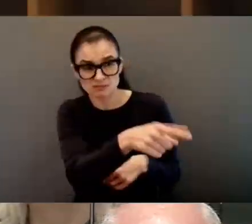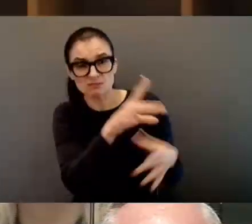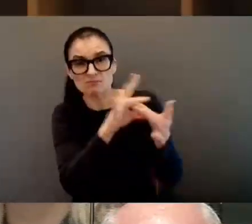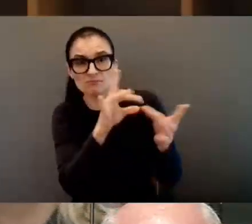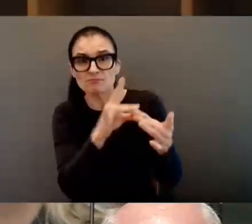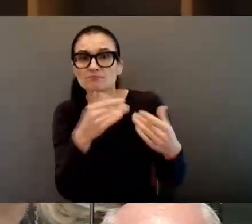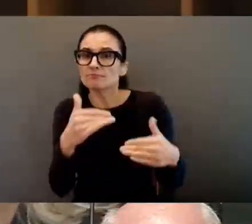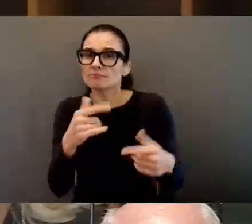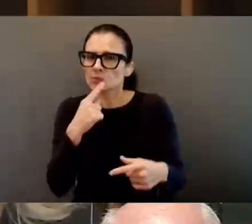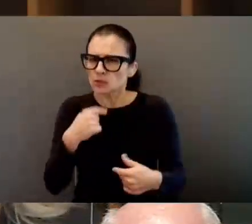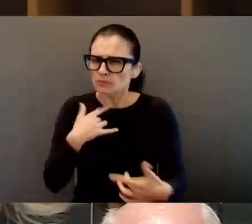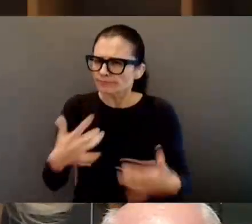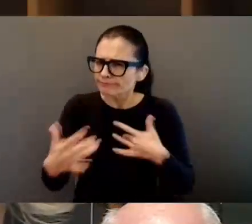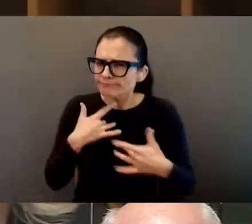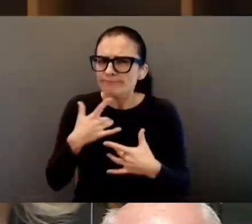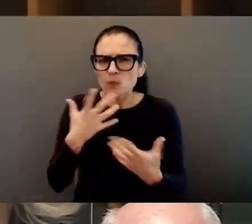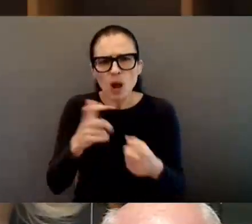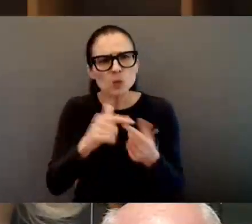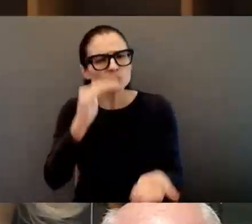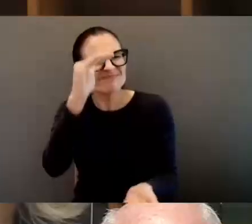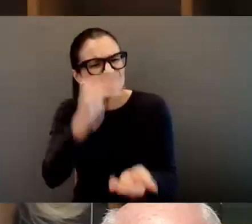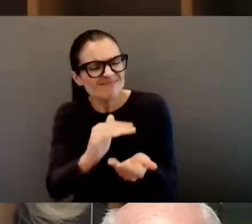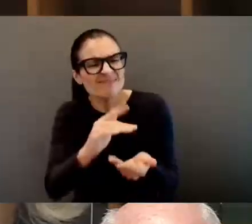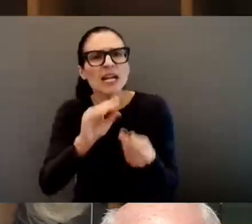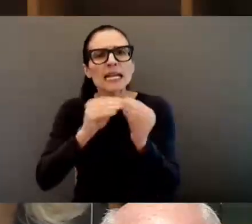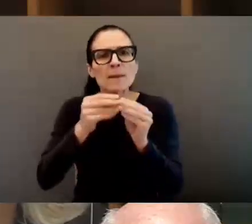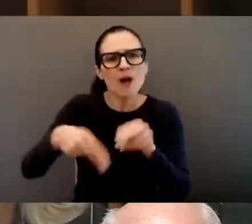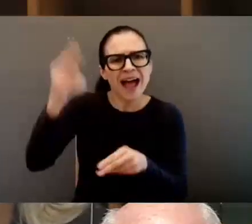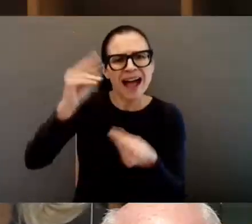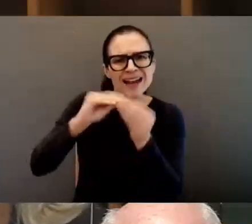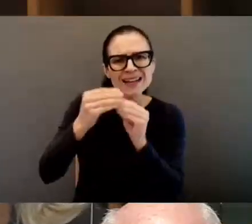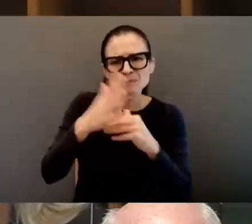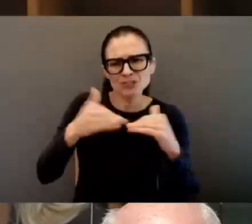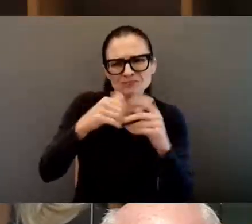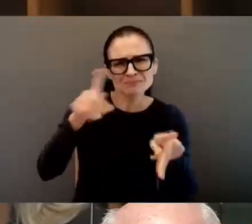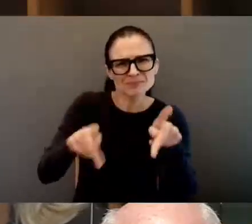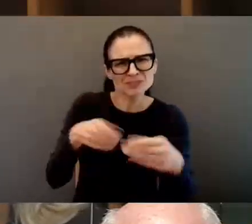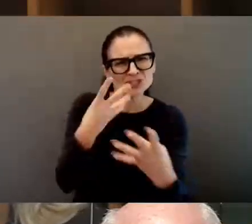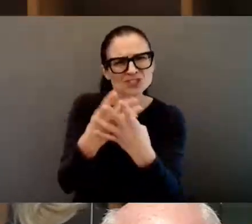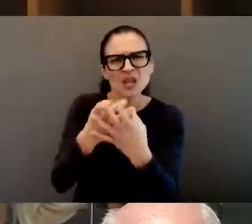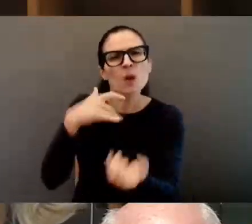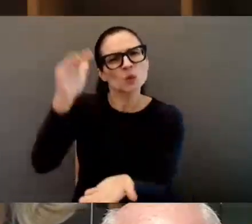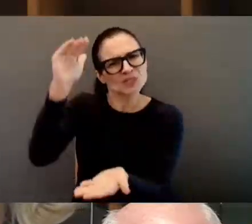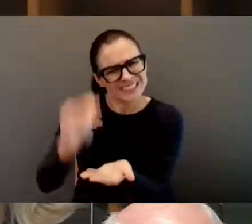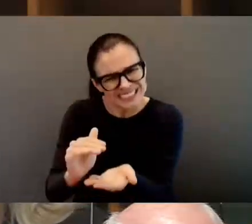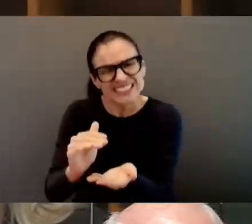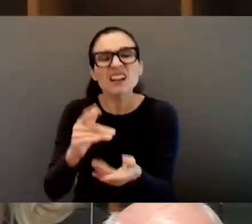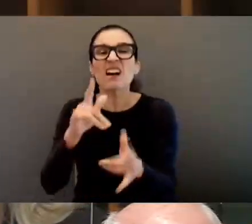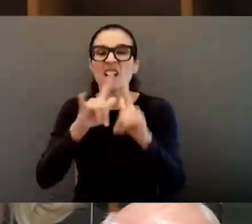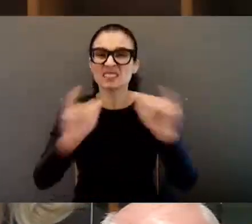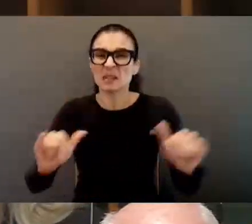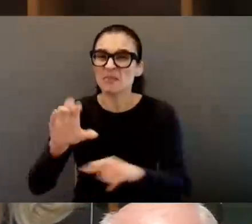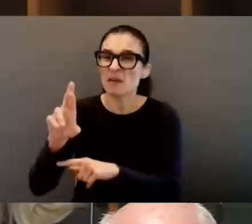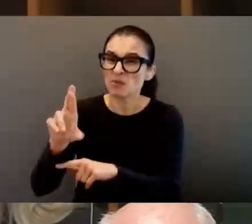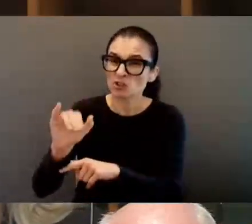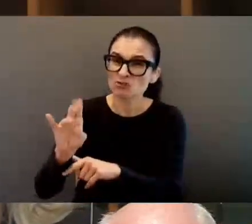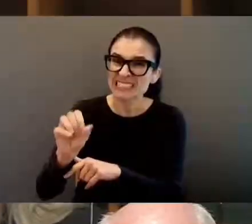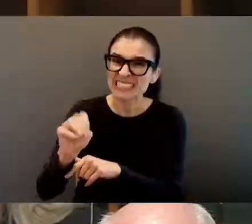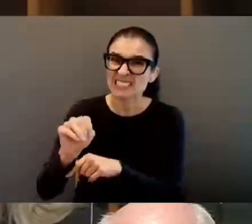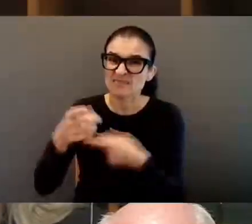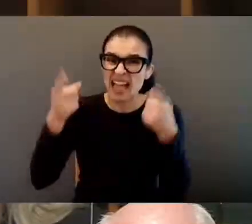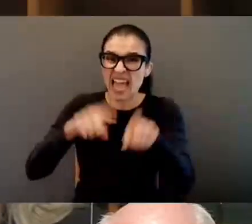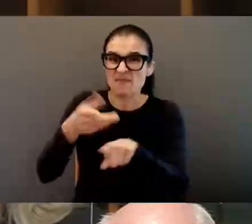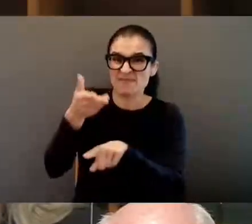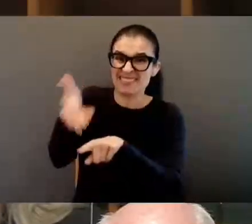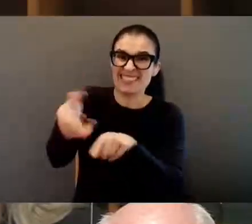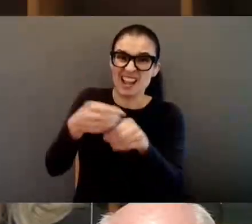face the criminal justice system. And they are doing incredible work. My hands go out to all of those people on the front lines in the Indigenous Justice